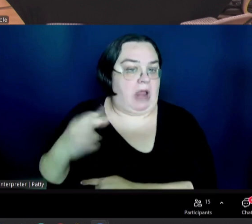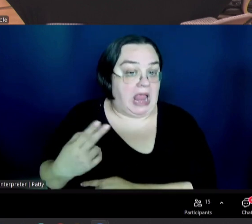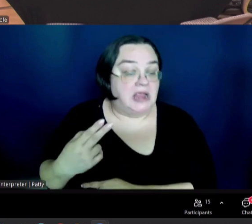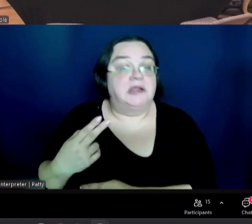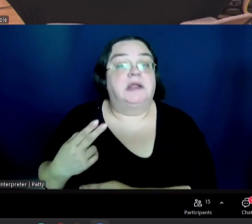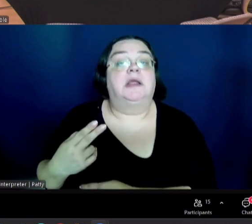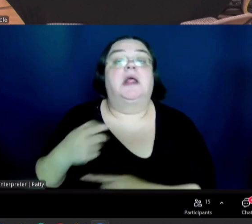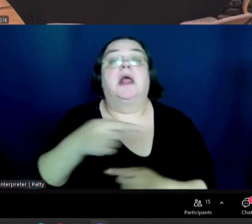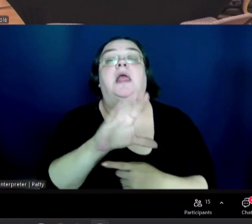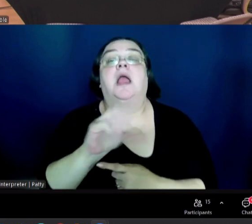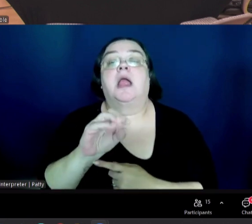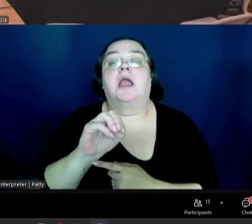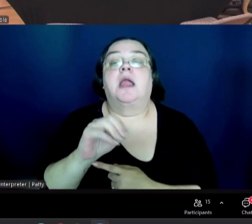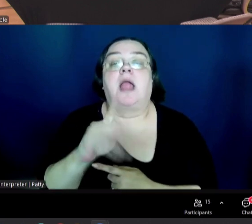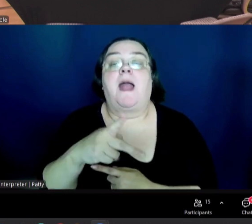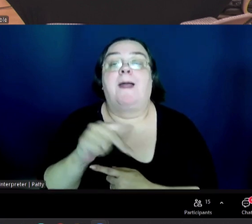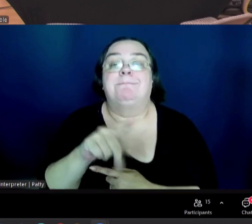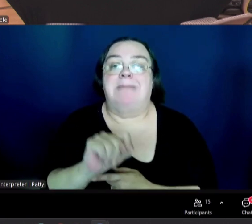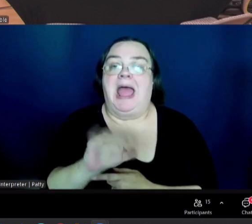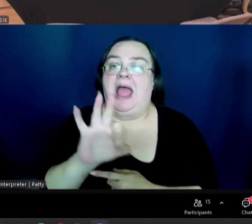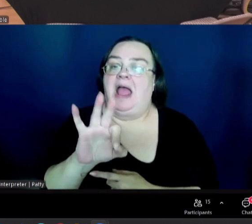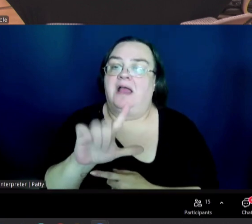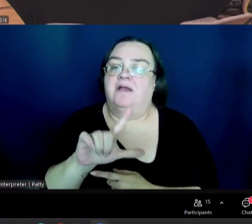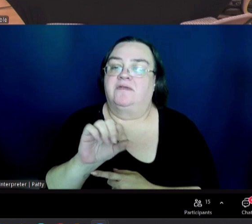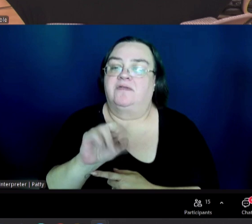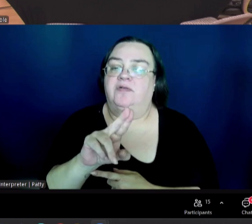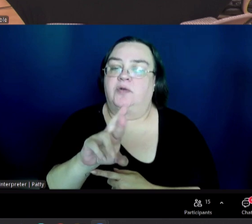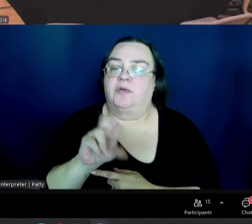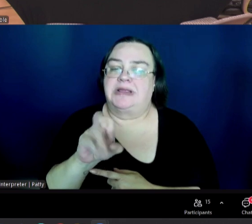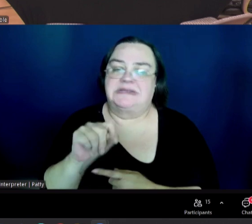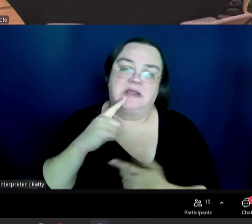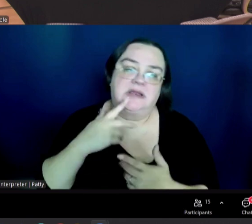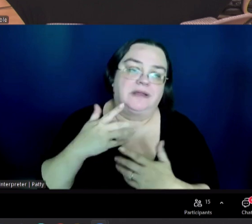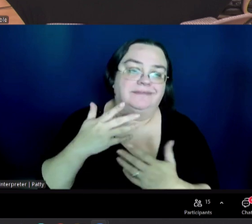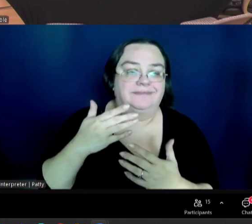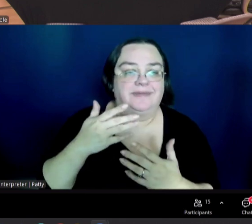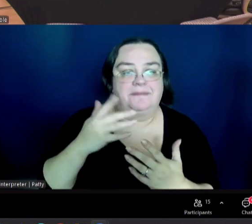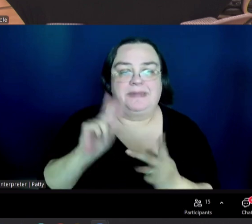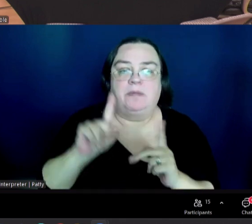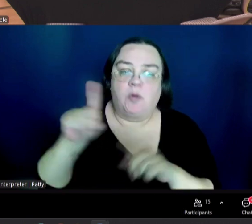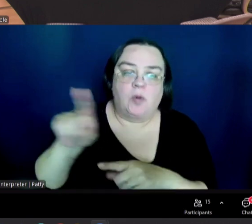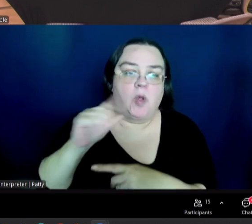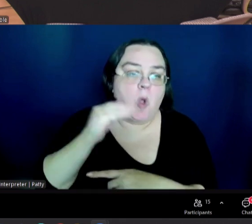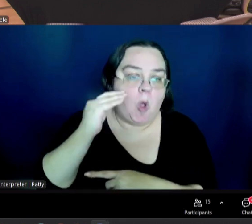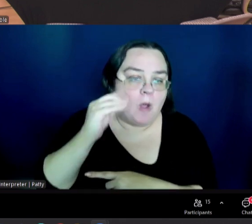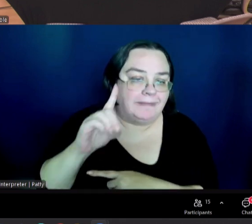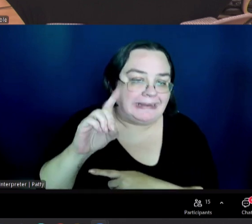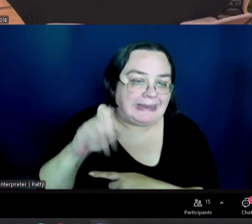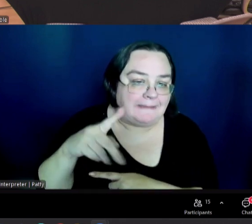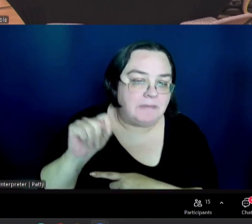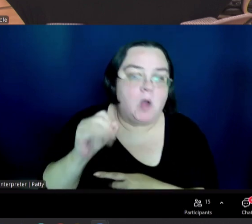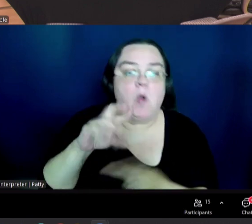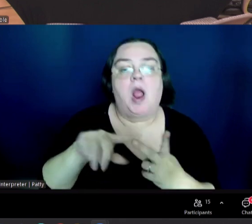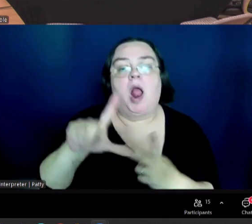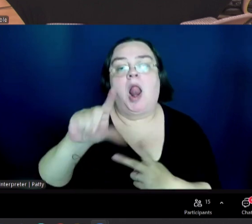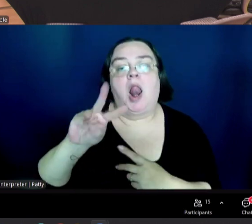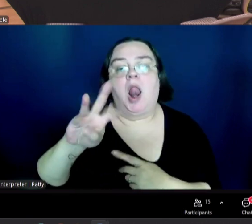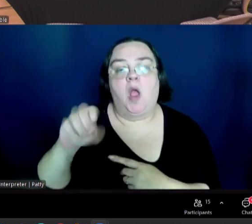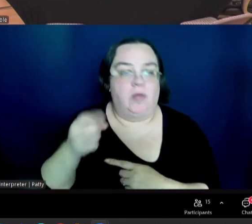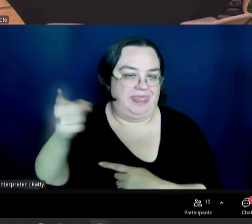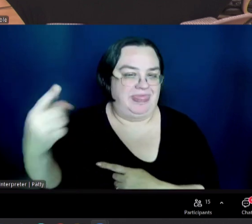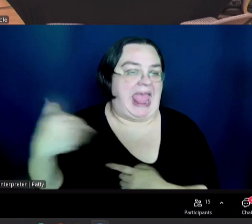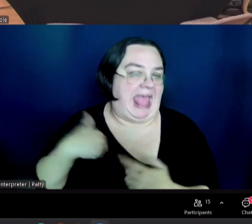The compact fluorescents, we've usually deferred people to like Home Depot or Lowe's where they have a collection for